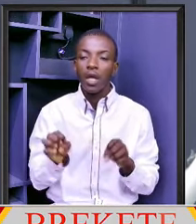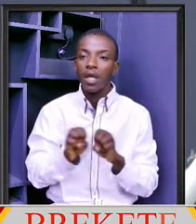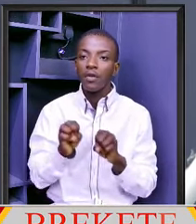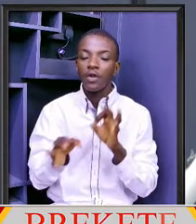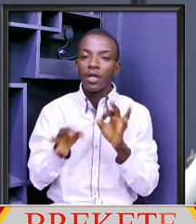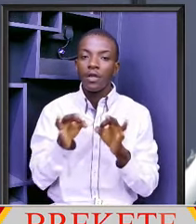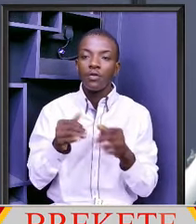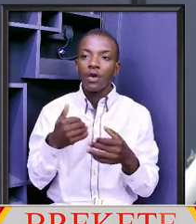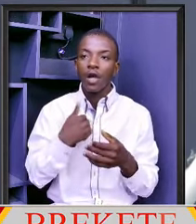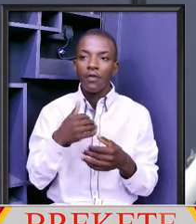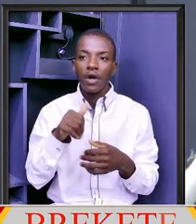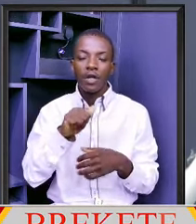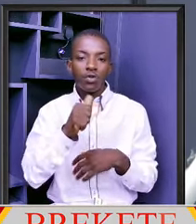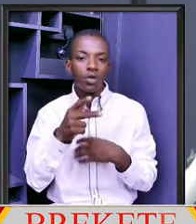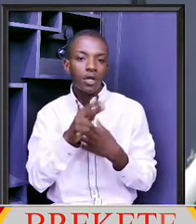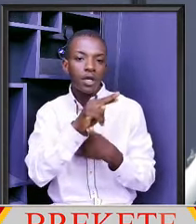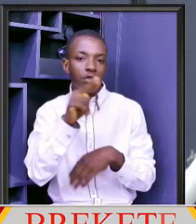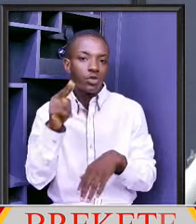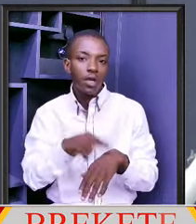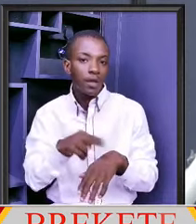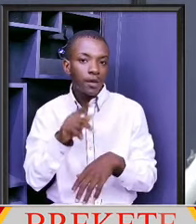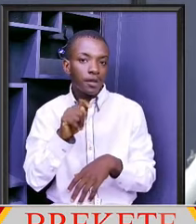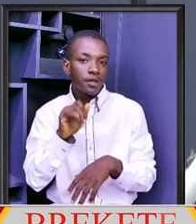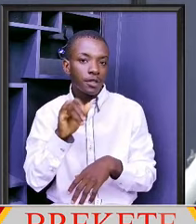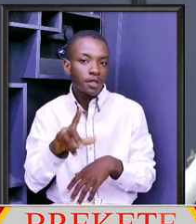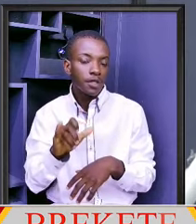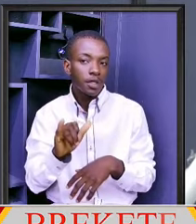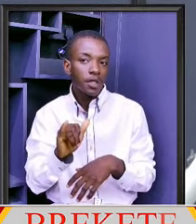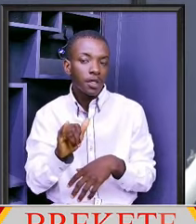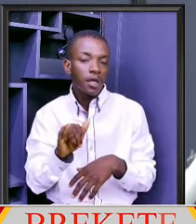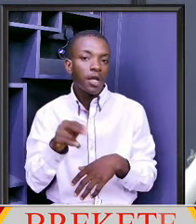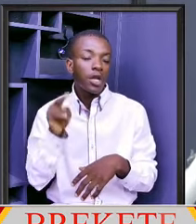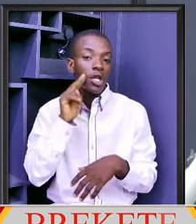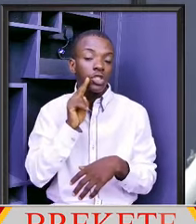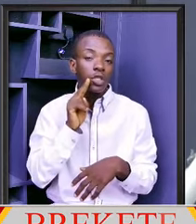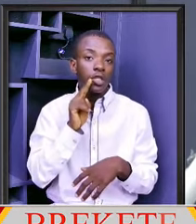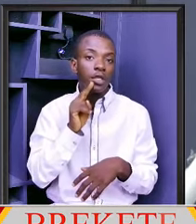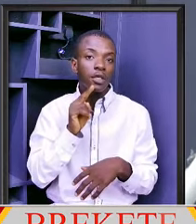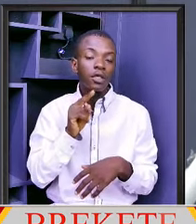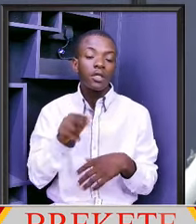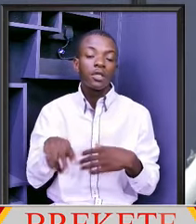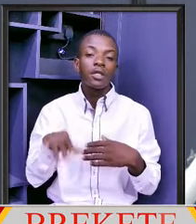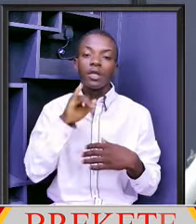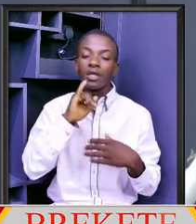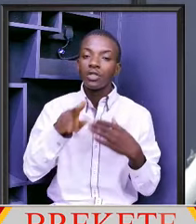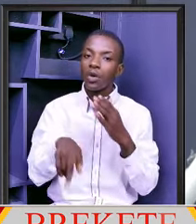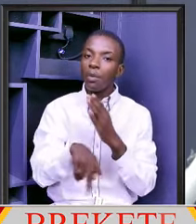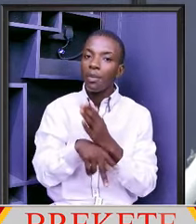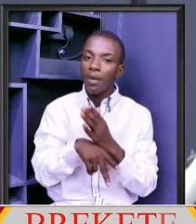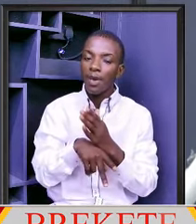Even if you get another nationality, Nigeria now be your primary